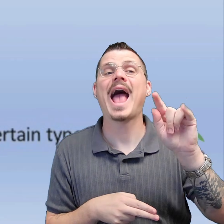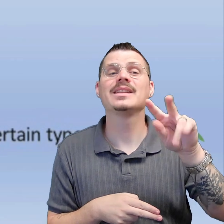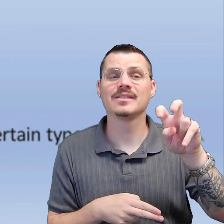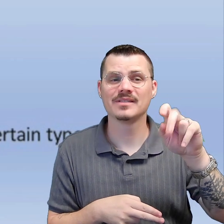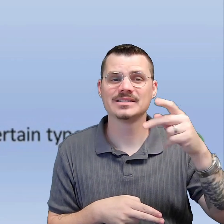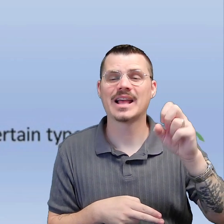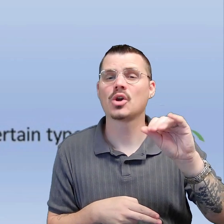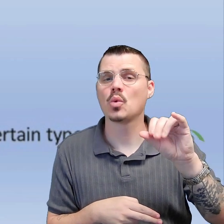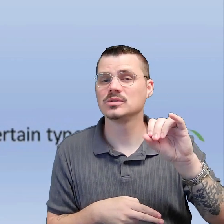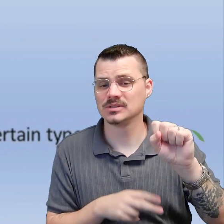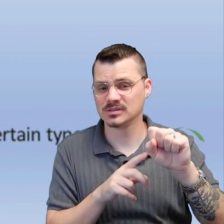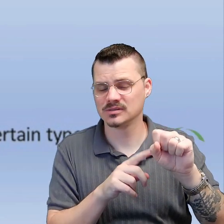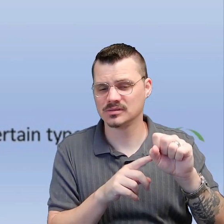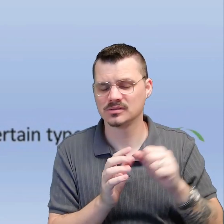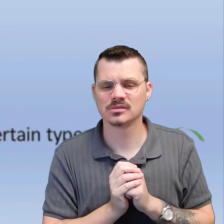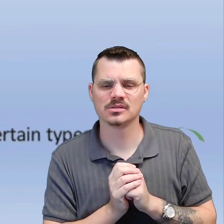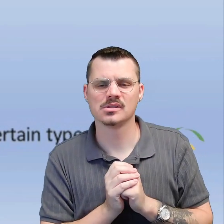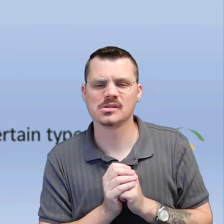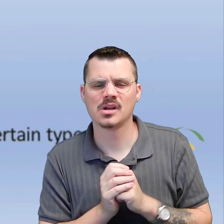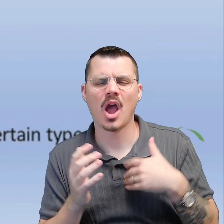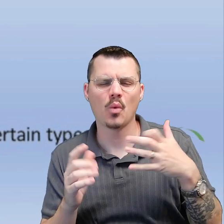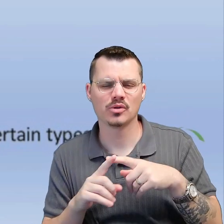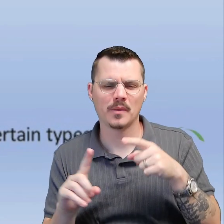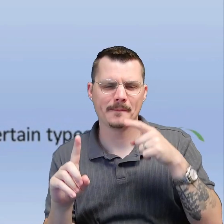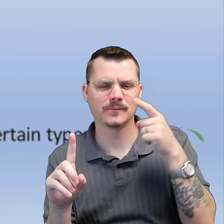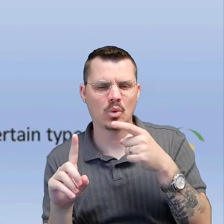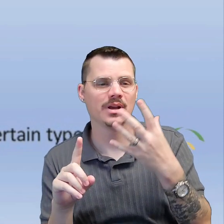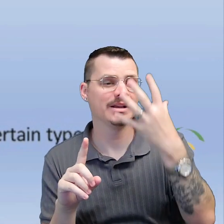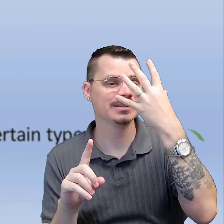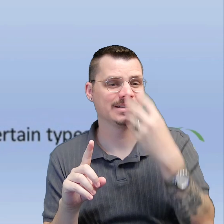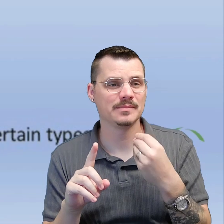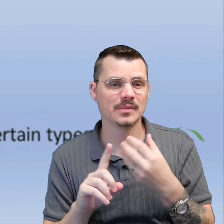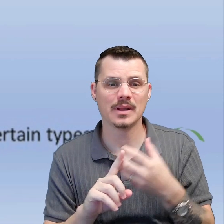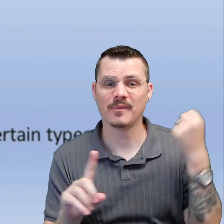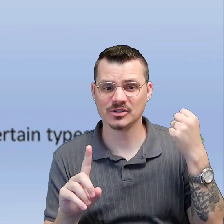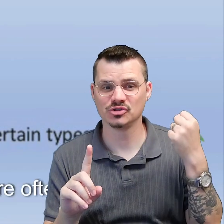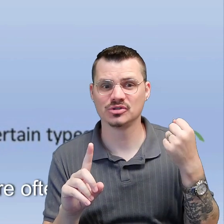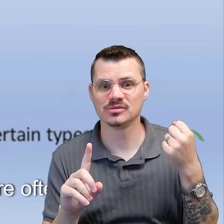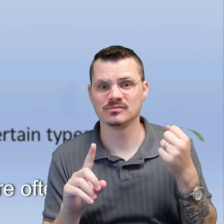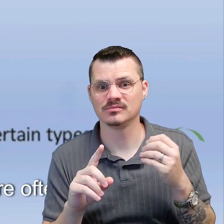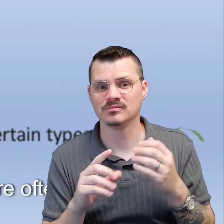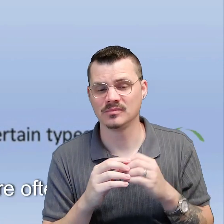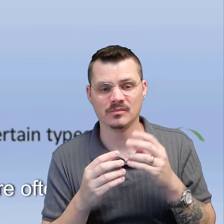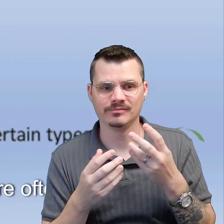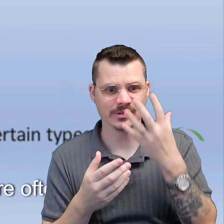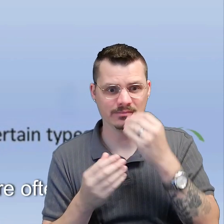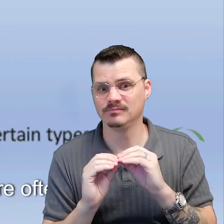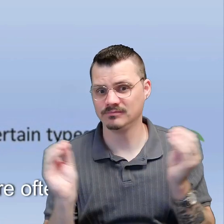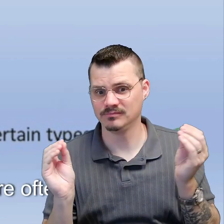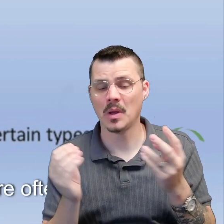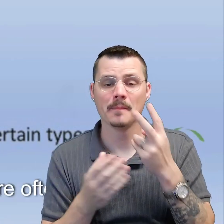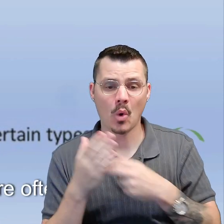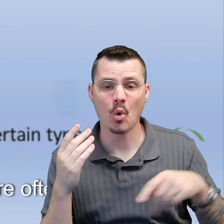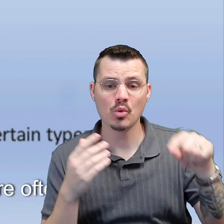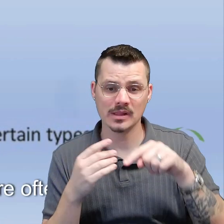psychosis. And I want to point out sleep deprivation. Both of these conditions